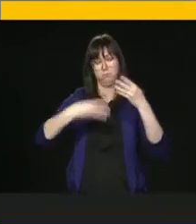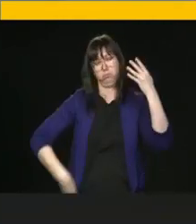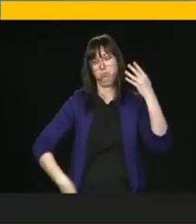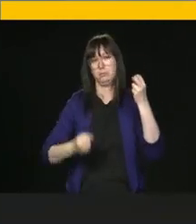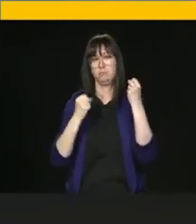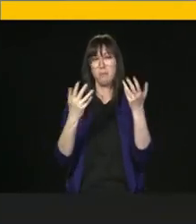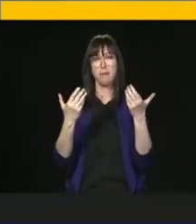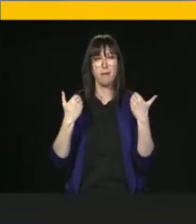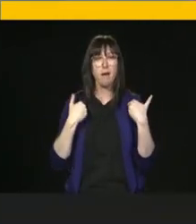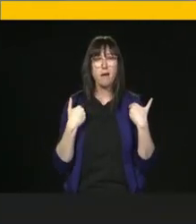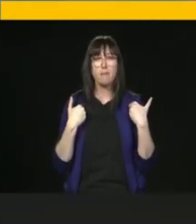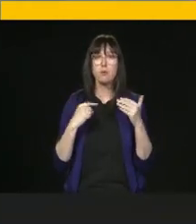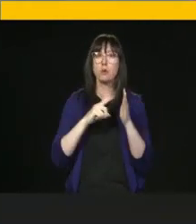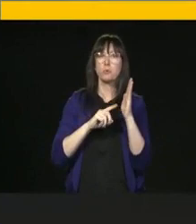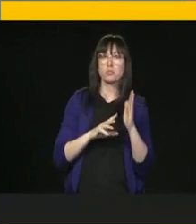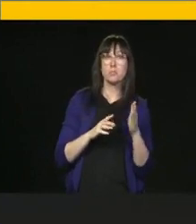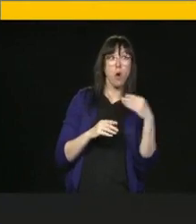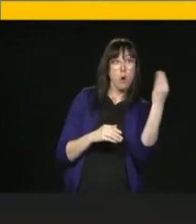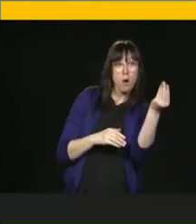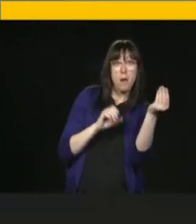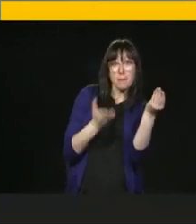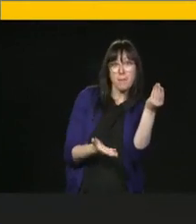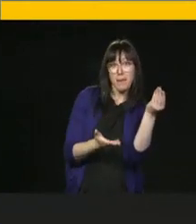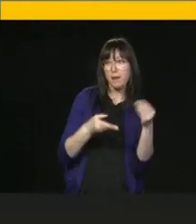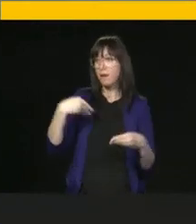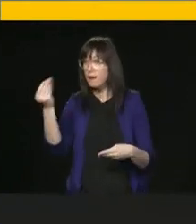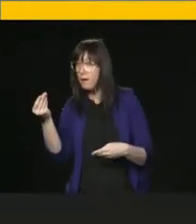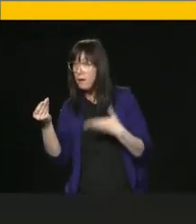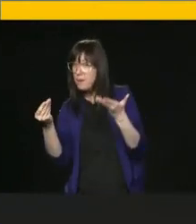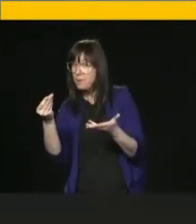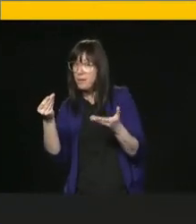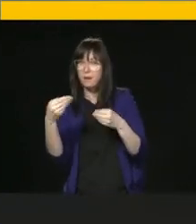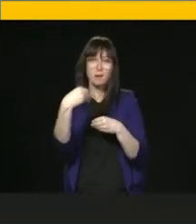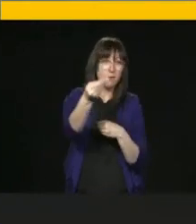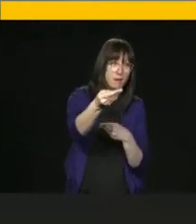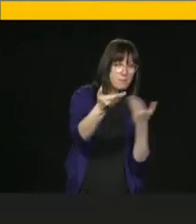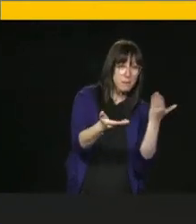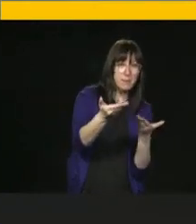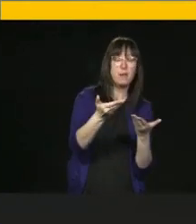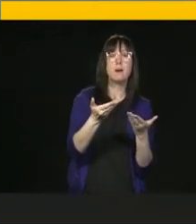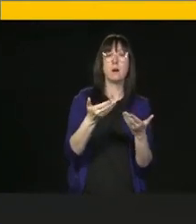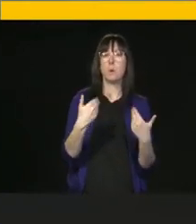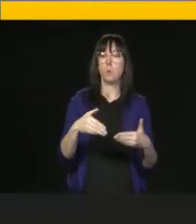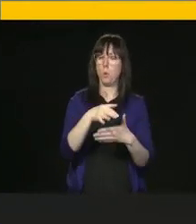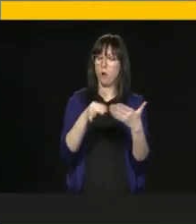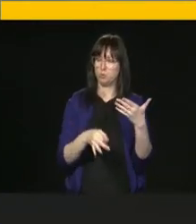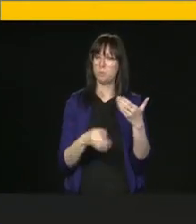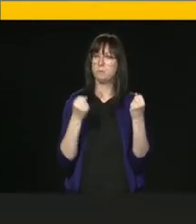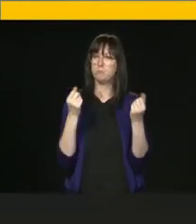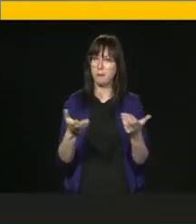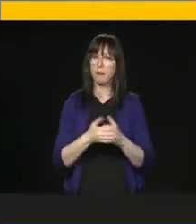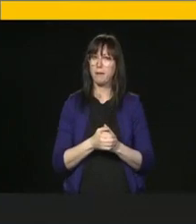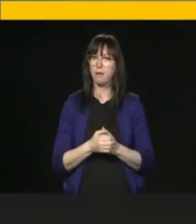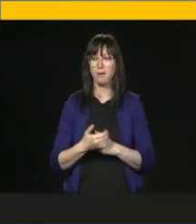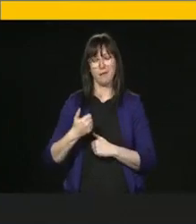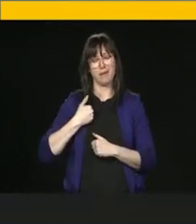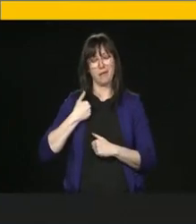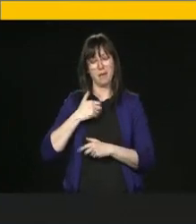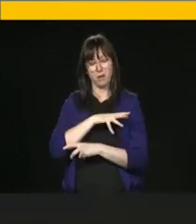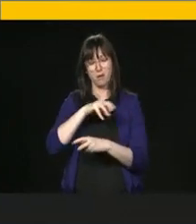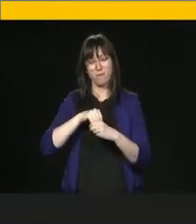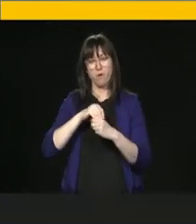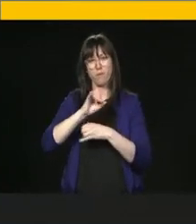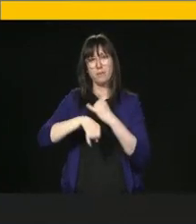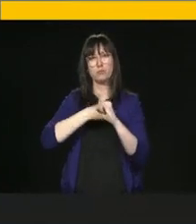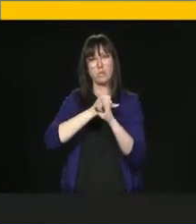might work or another drug might work. I think Canada is part of an international effort, and at the WHO